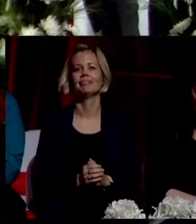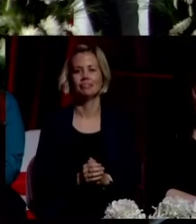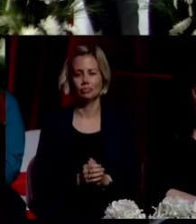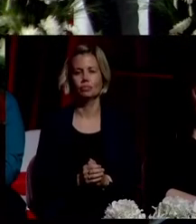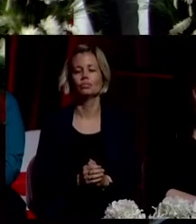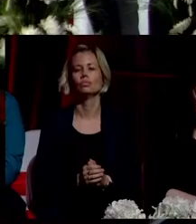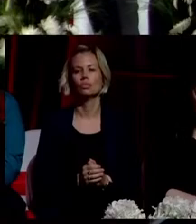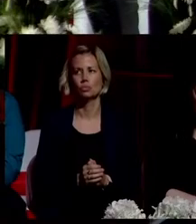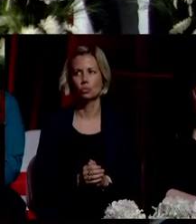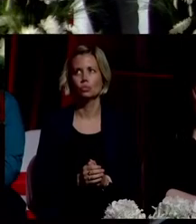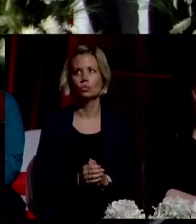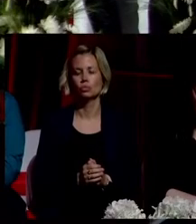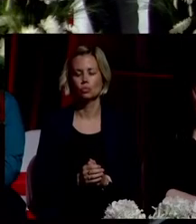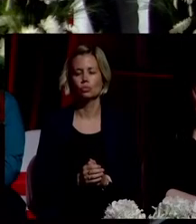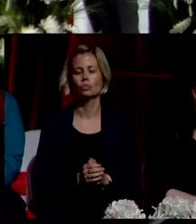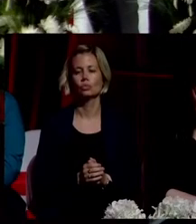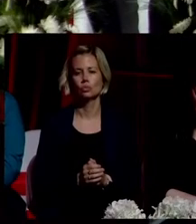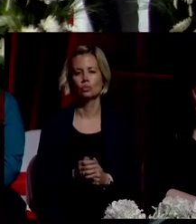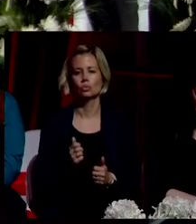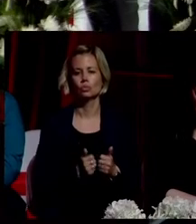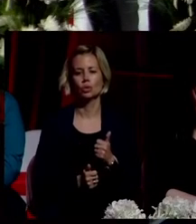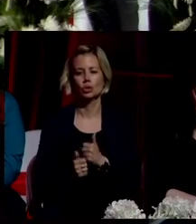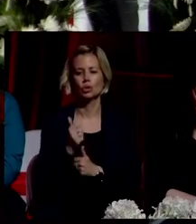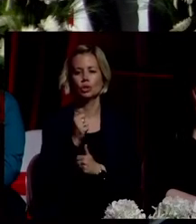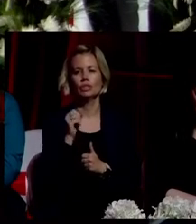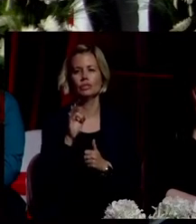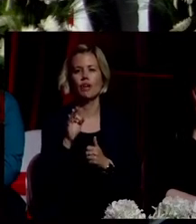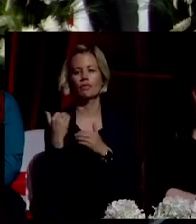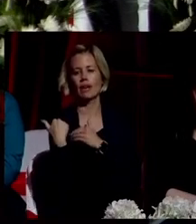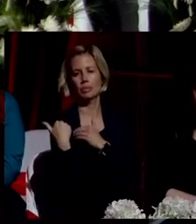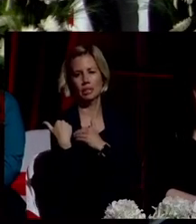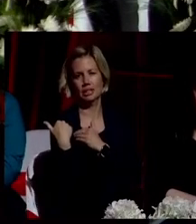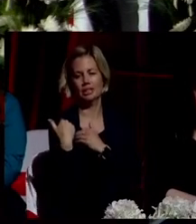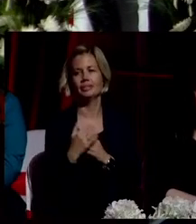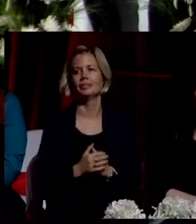Joe Ernst, Chief of Accountability.